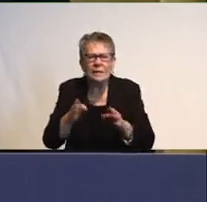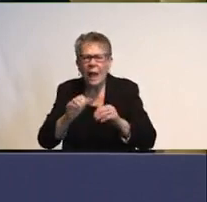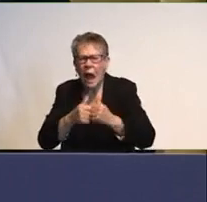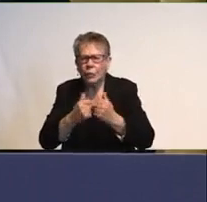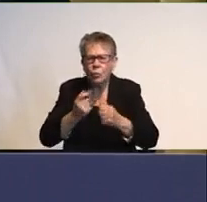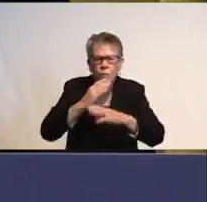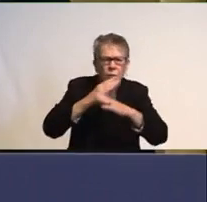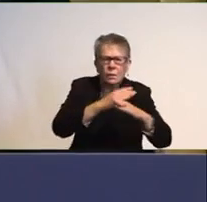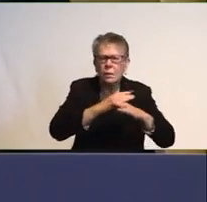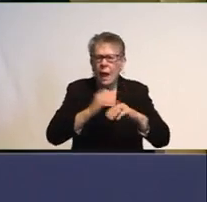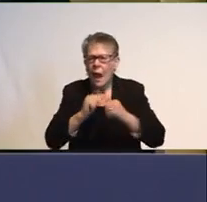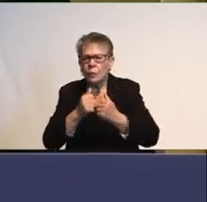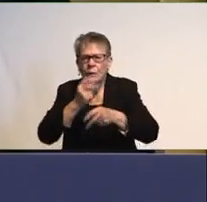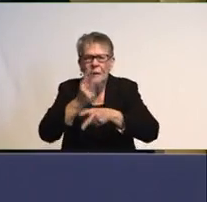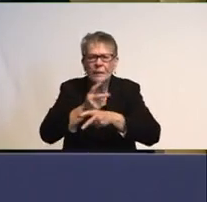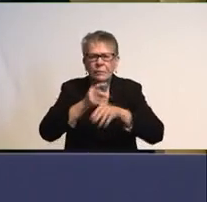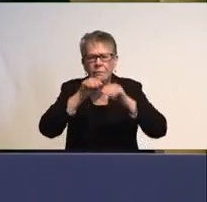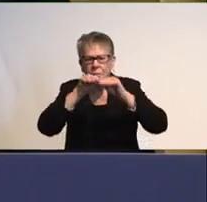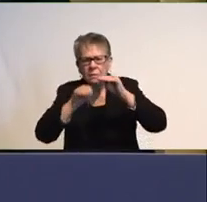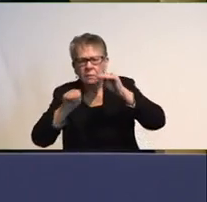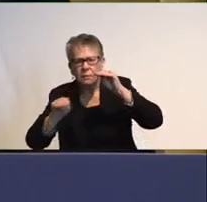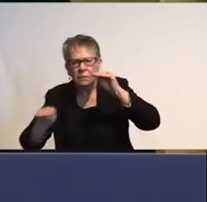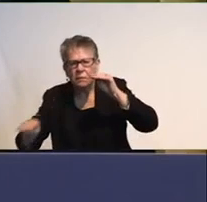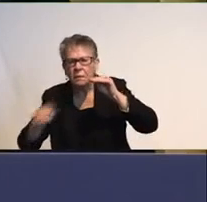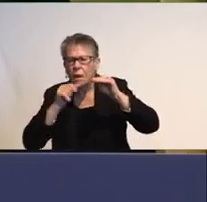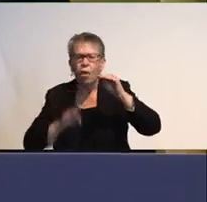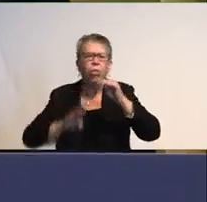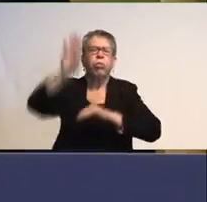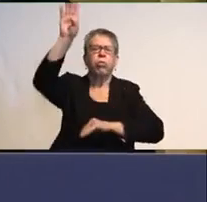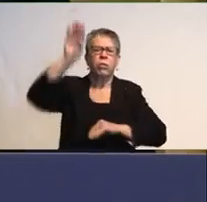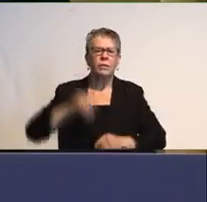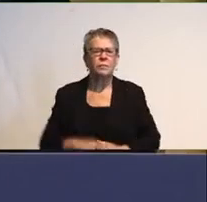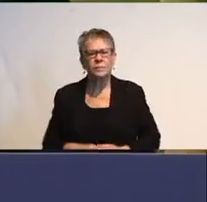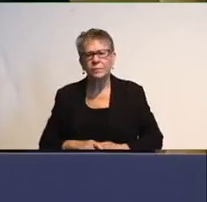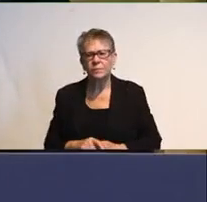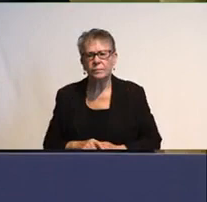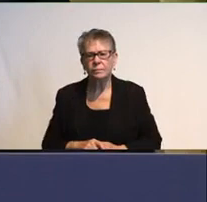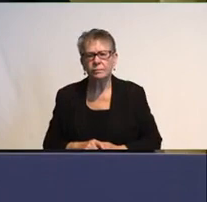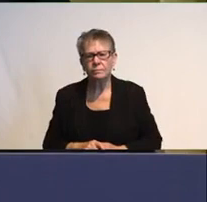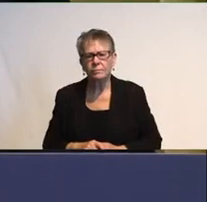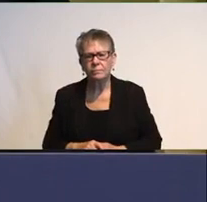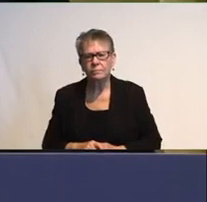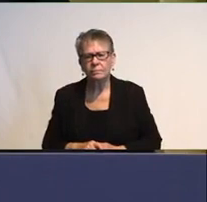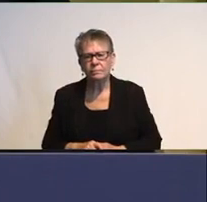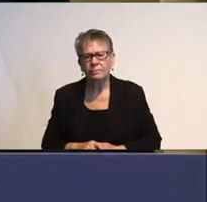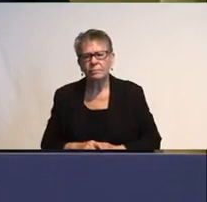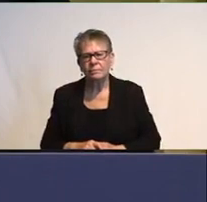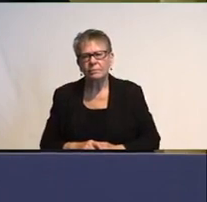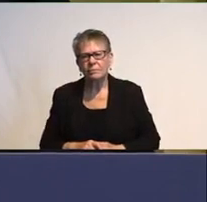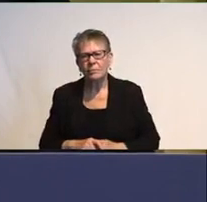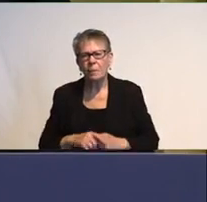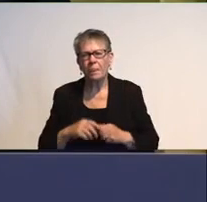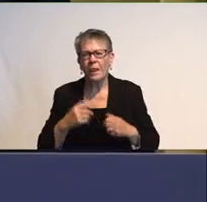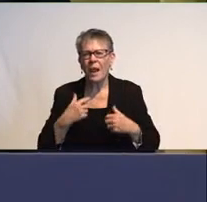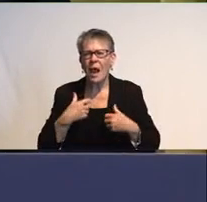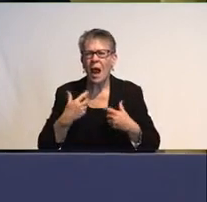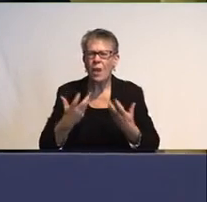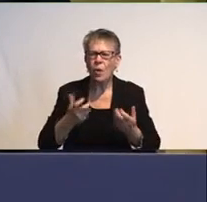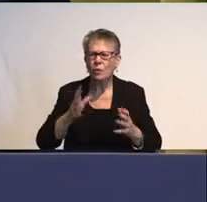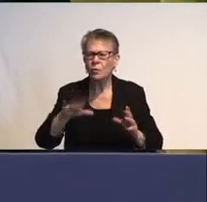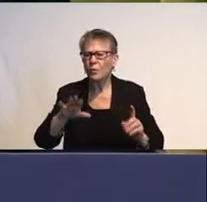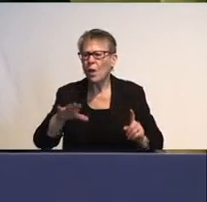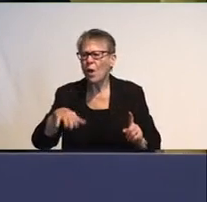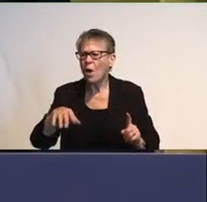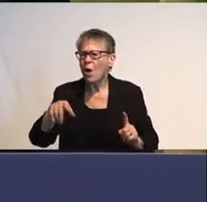I think we'll leave out anything that relates to today. I do want to ask, Paramount, it's a good question. How